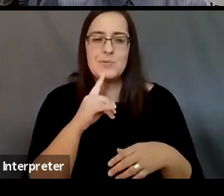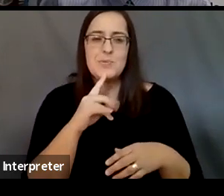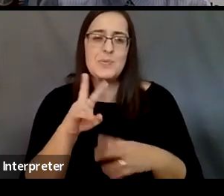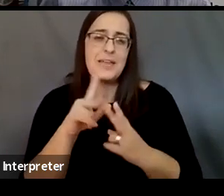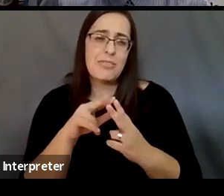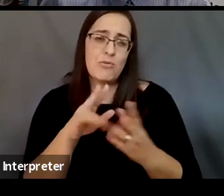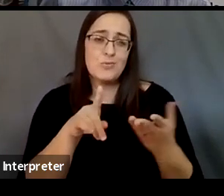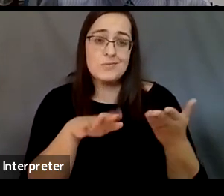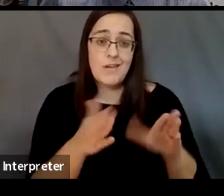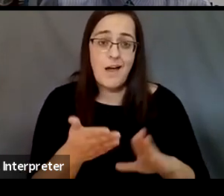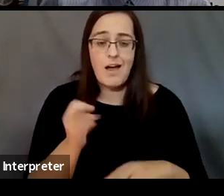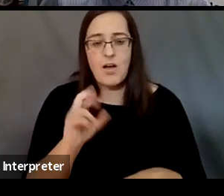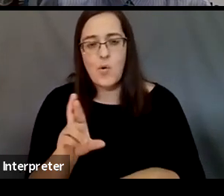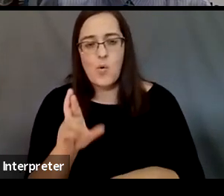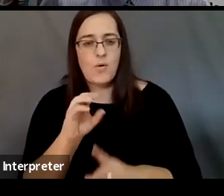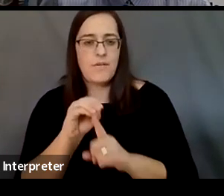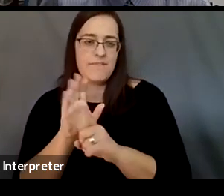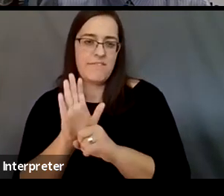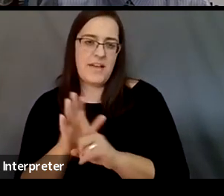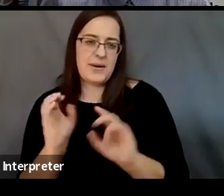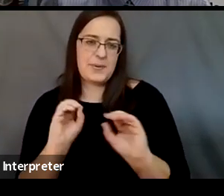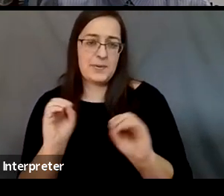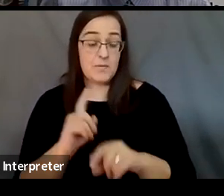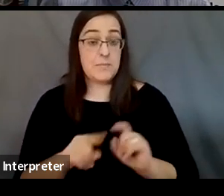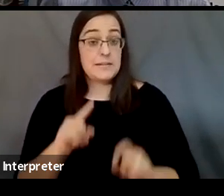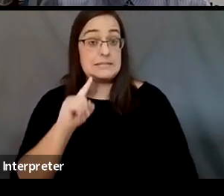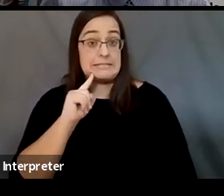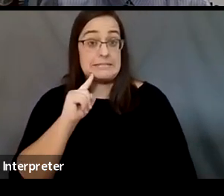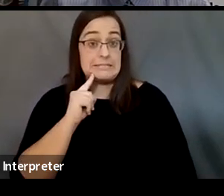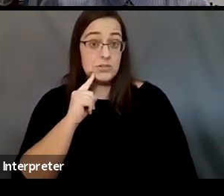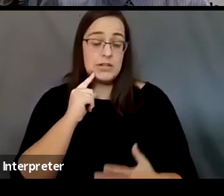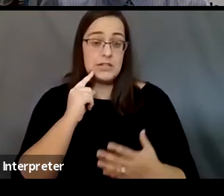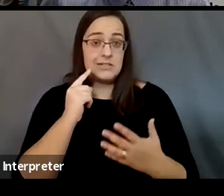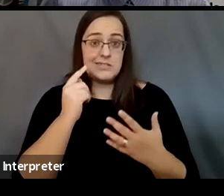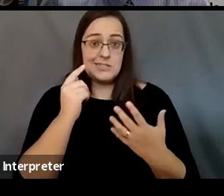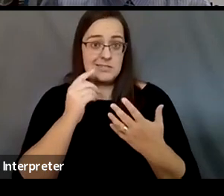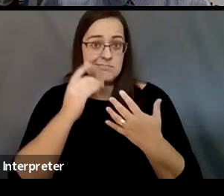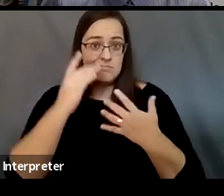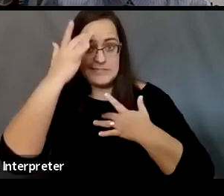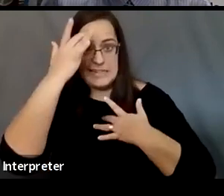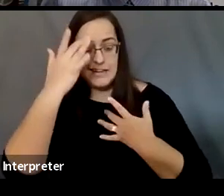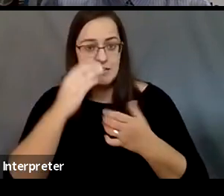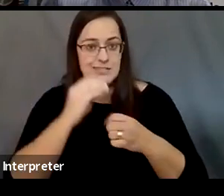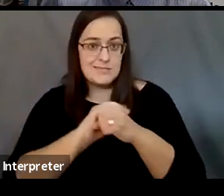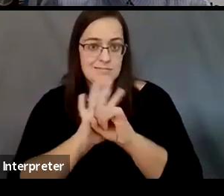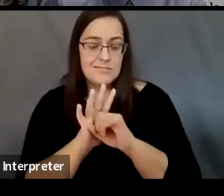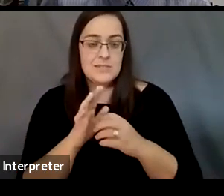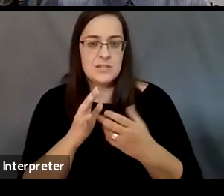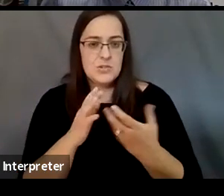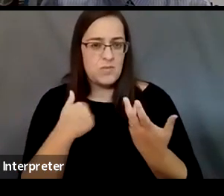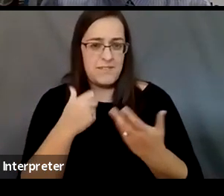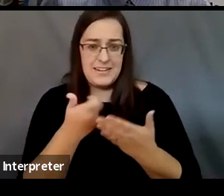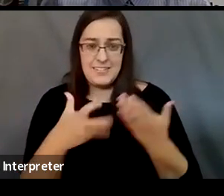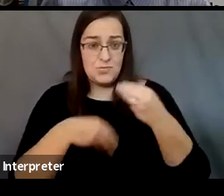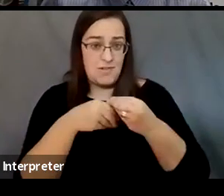you. But I mean, this is a serious virus. Do you have anything on that?